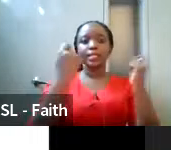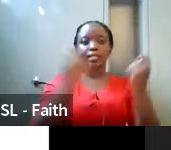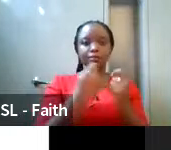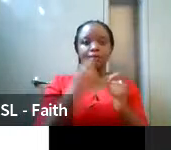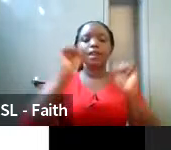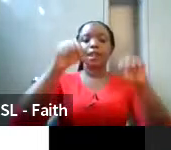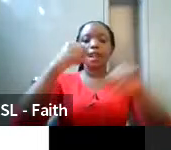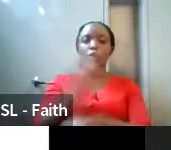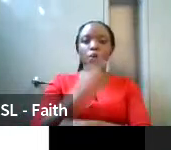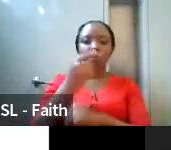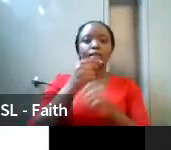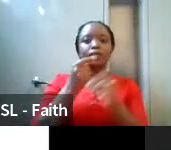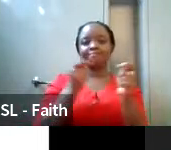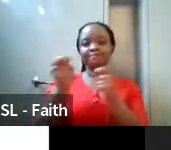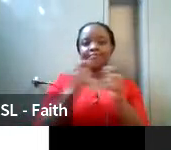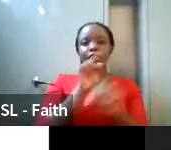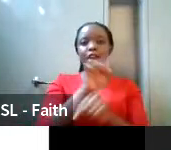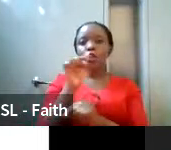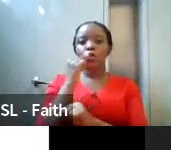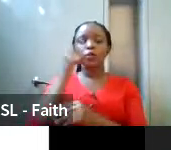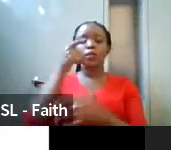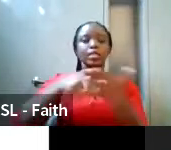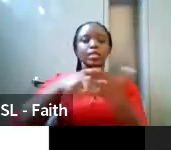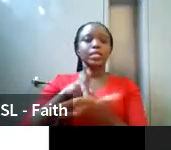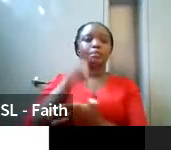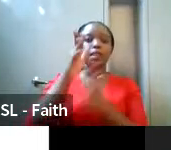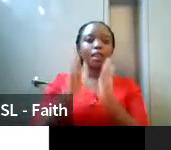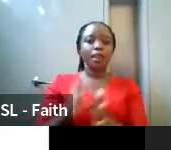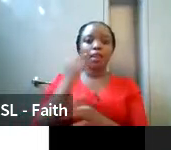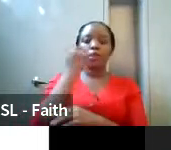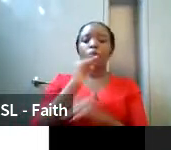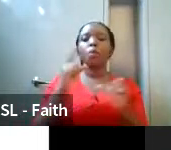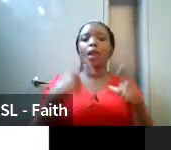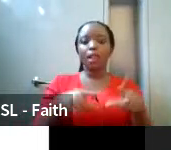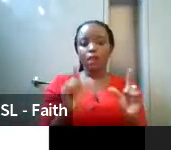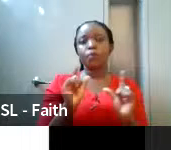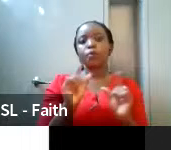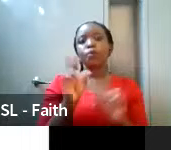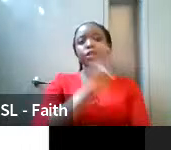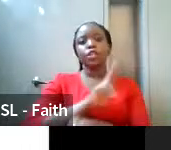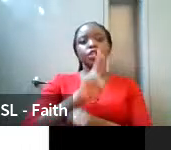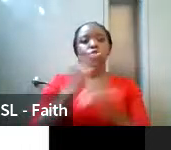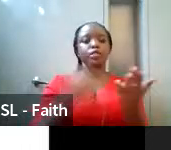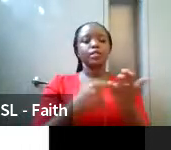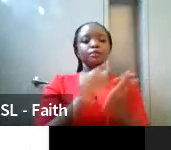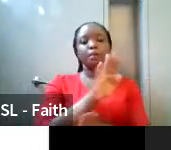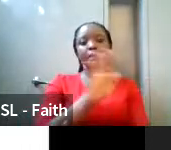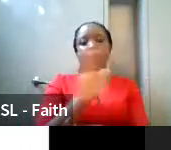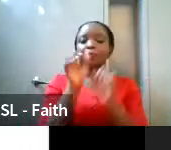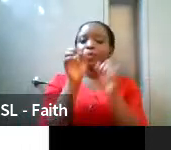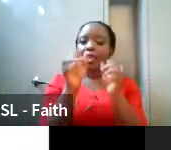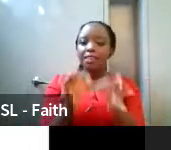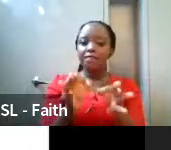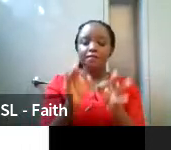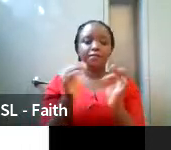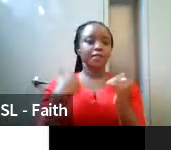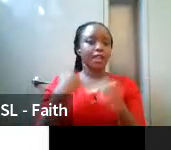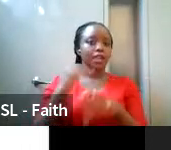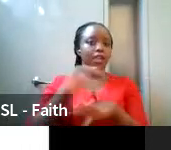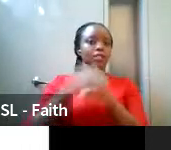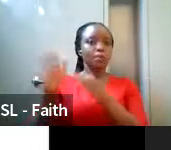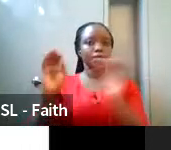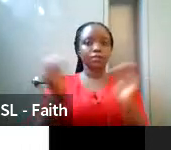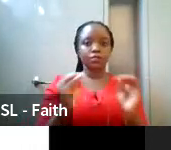still facilitate to those taxpayers, so they're still allowed to be able to use their devices. If you did not get a chance to onboard